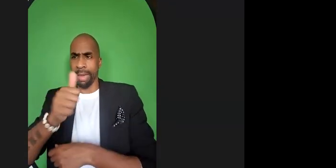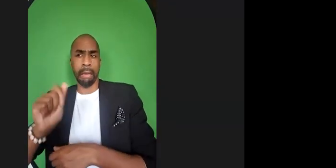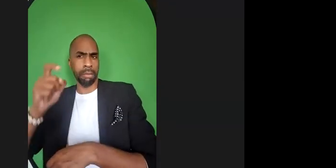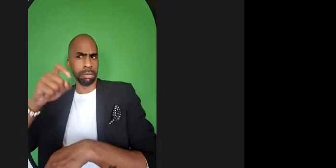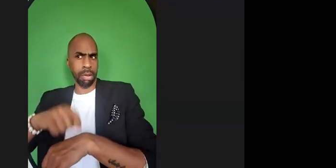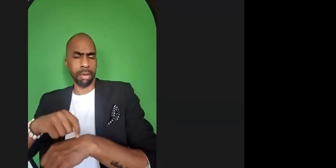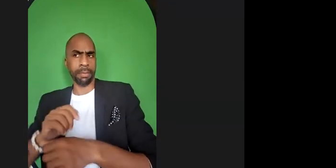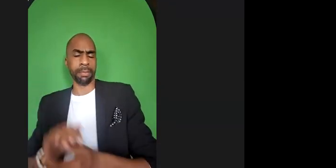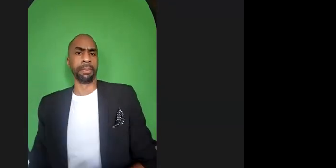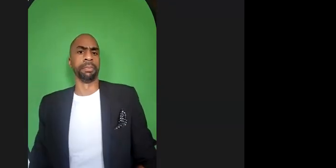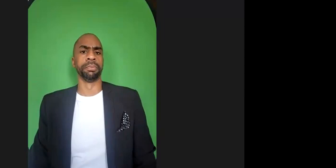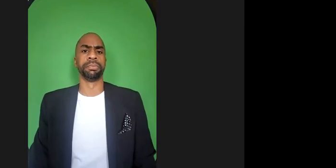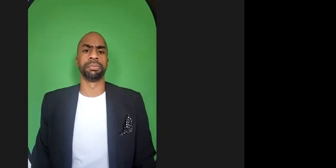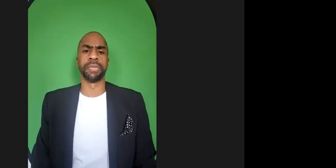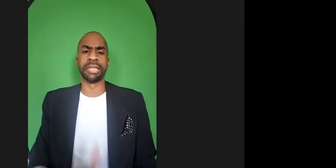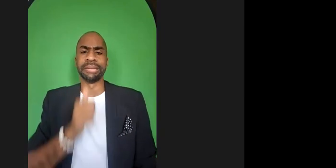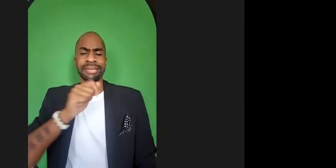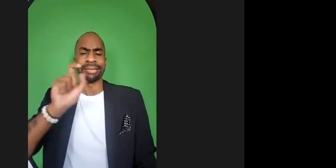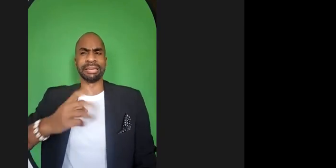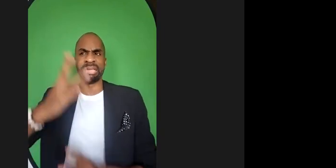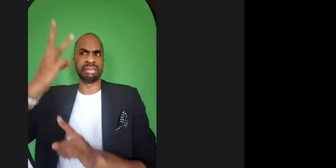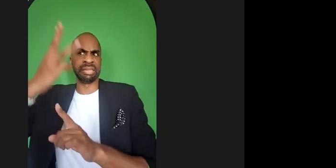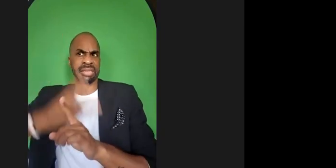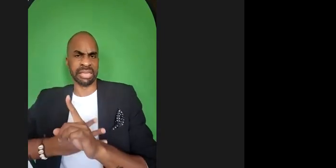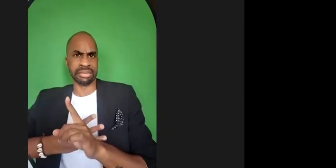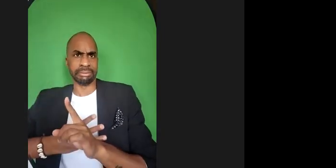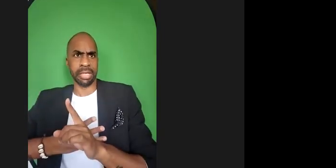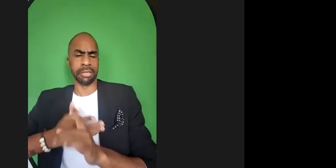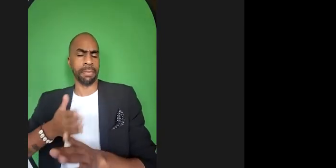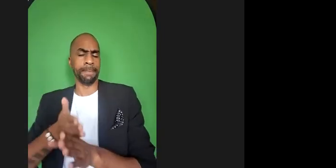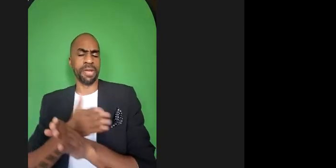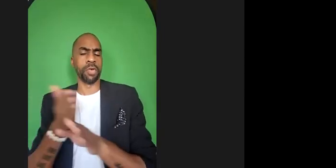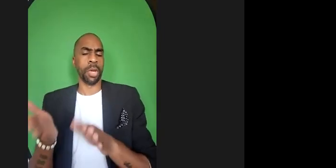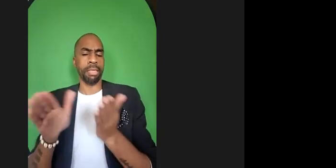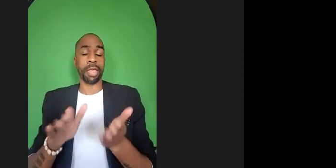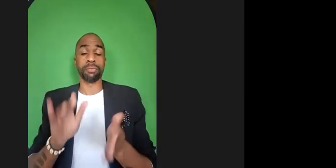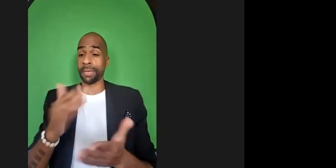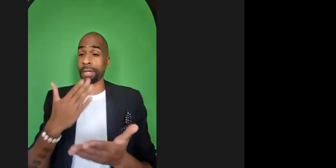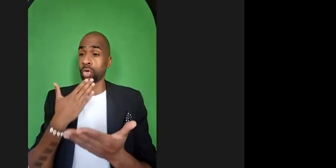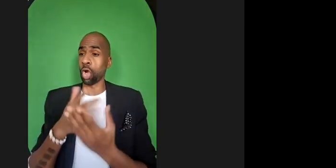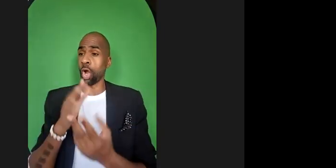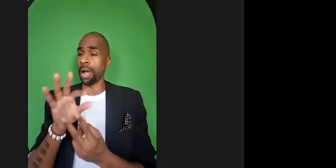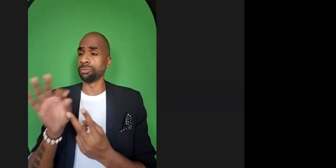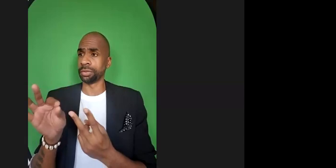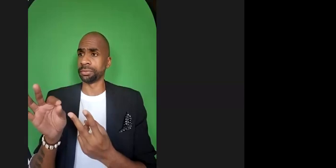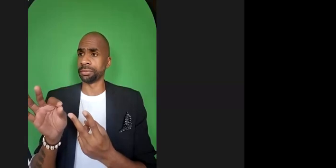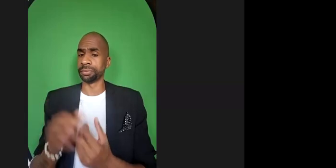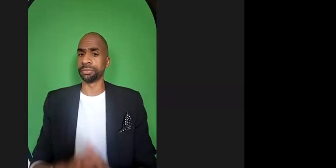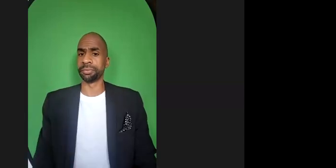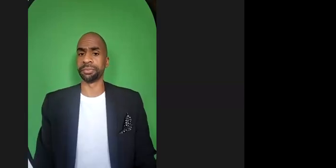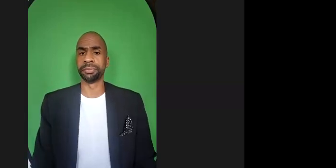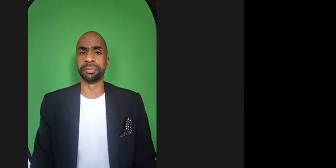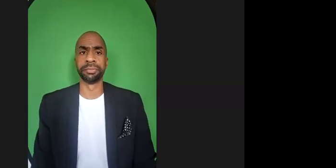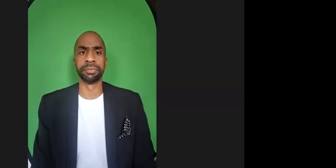be a 6 month prognosis. So that's a wonderful option. So this is a